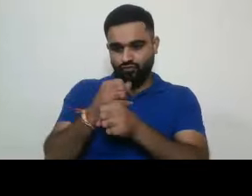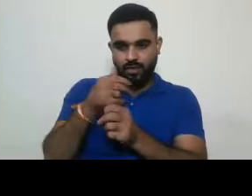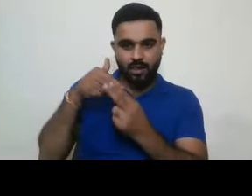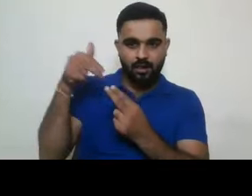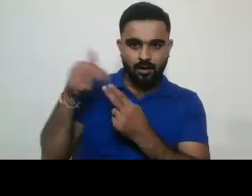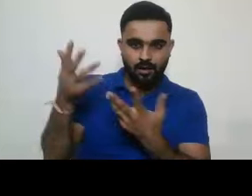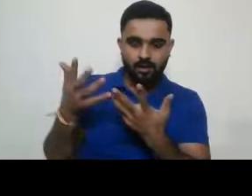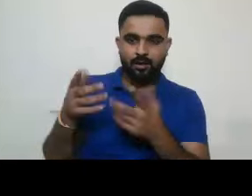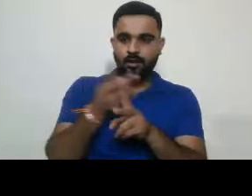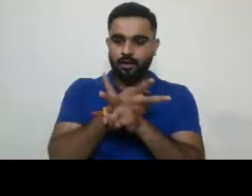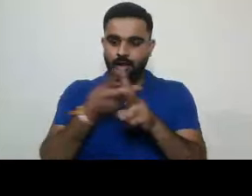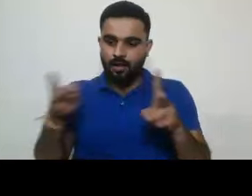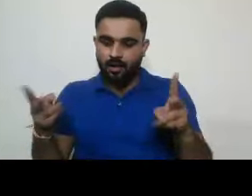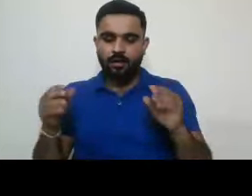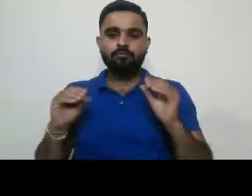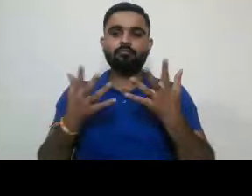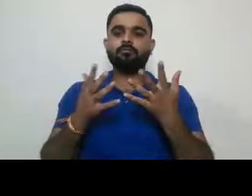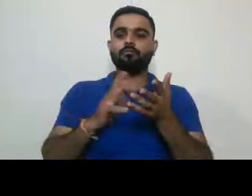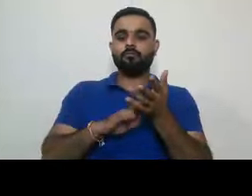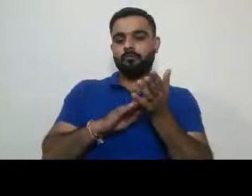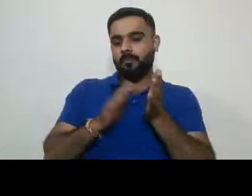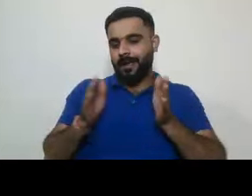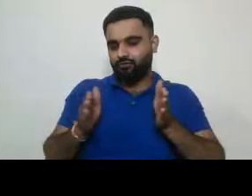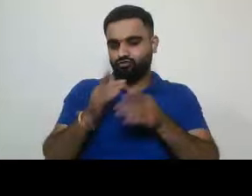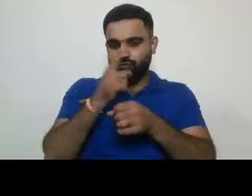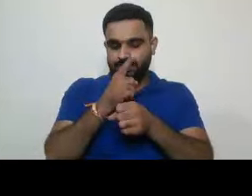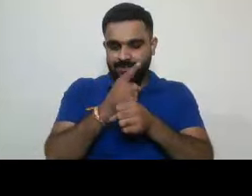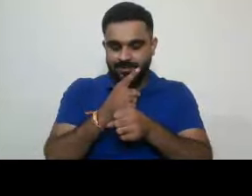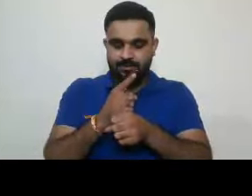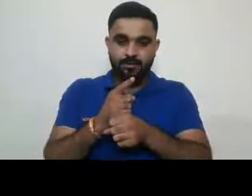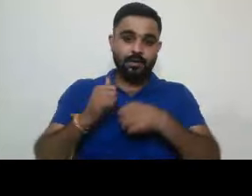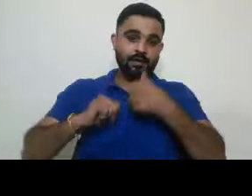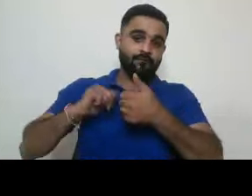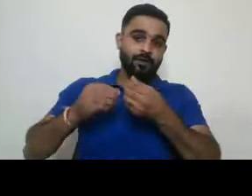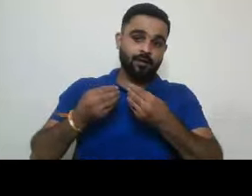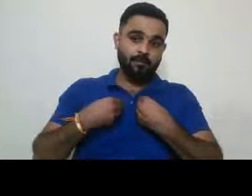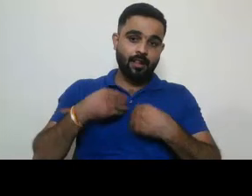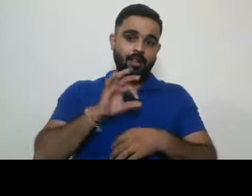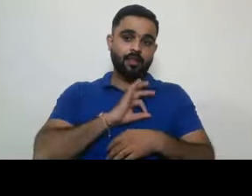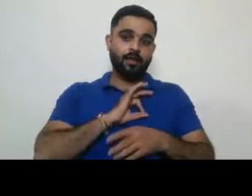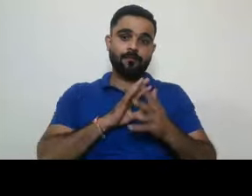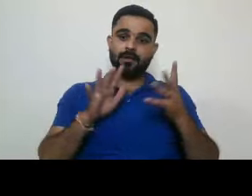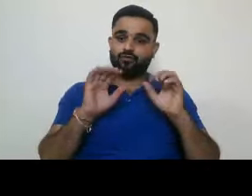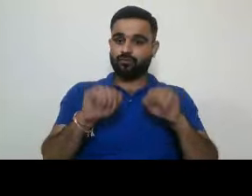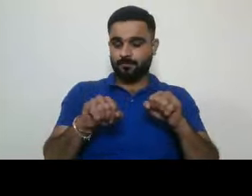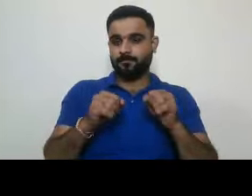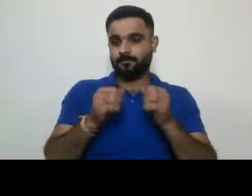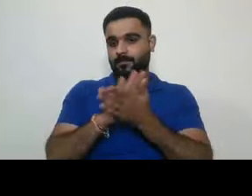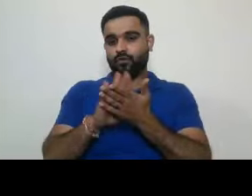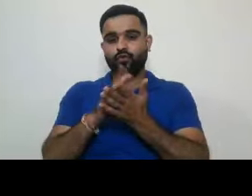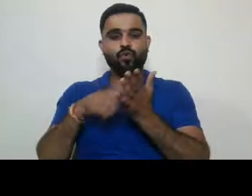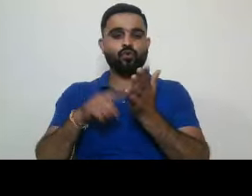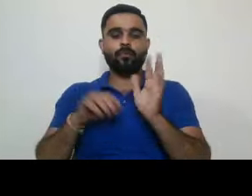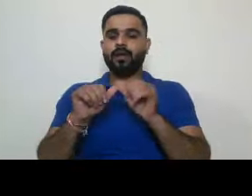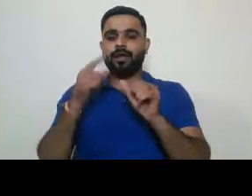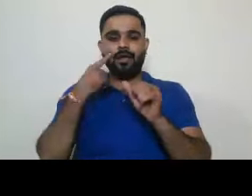stories, various tasks, micro teaching, give feedback. I love that, Tanu. Yes. There is nothing wrong in using